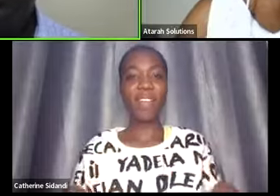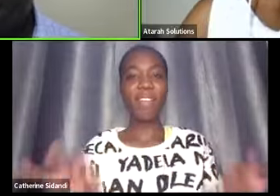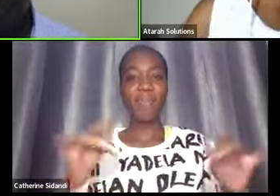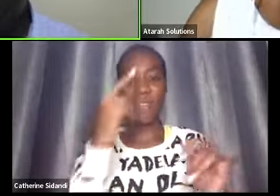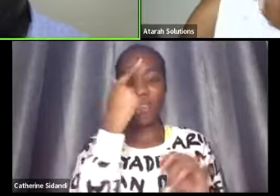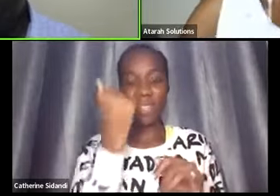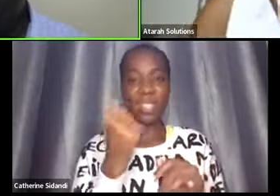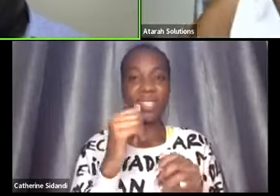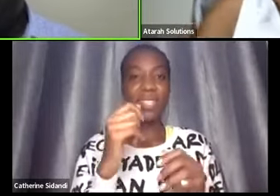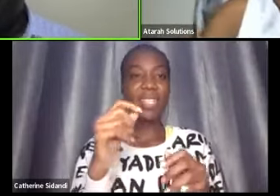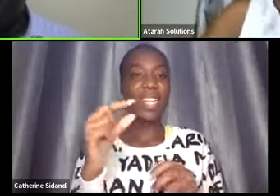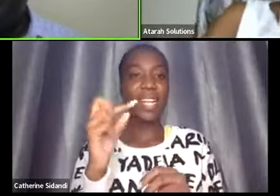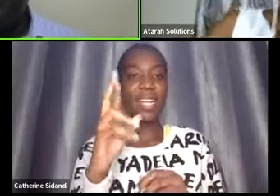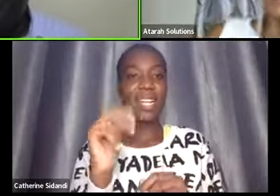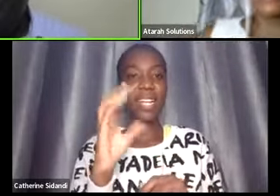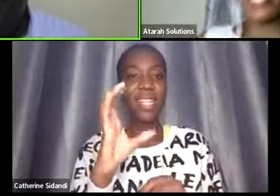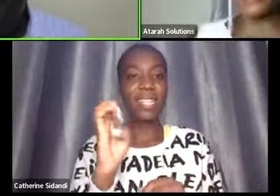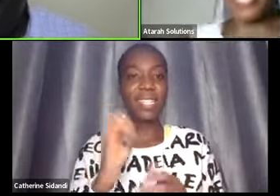talk. Thank you.